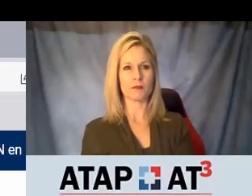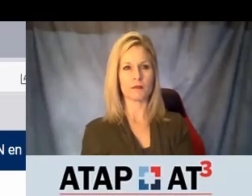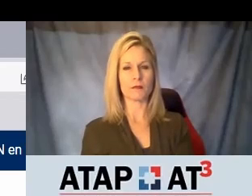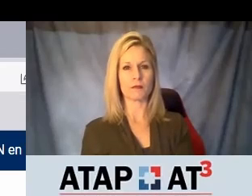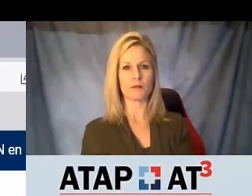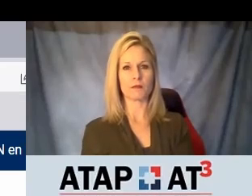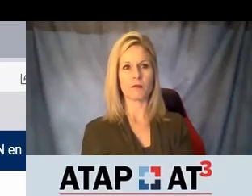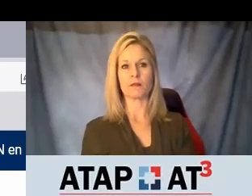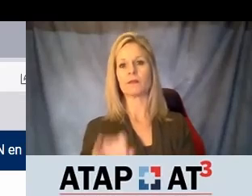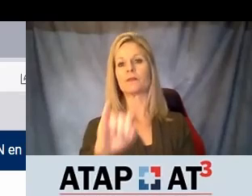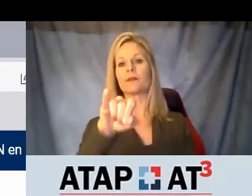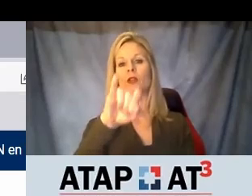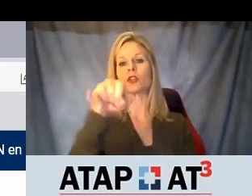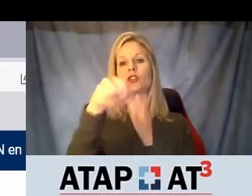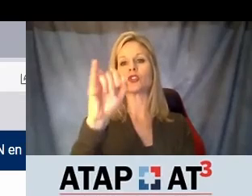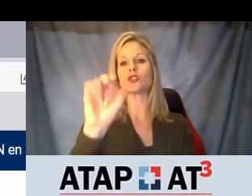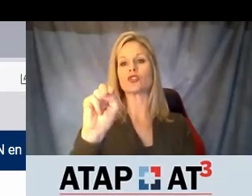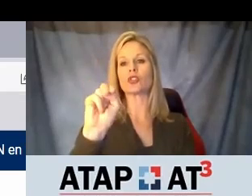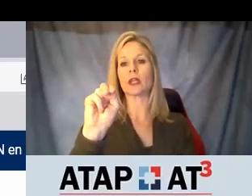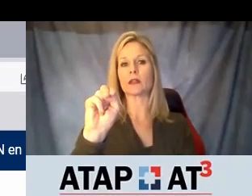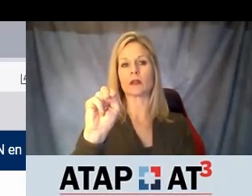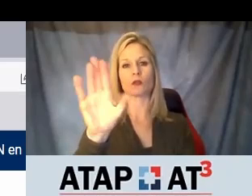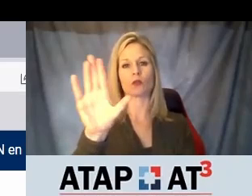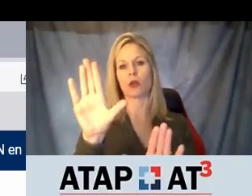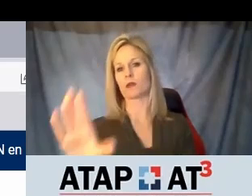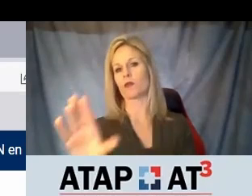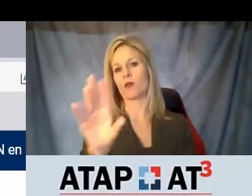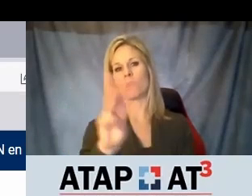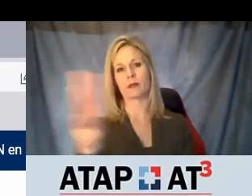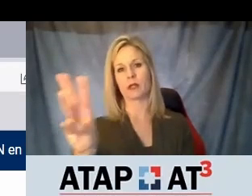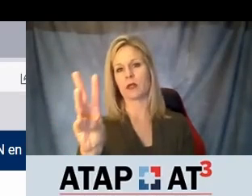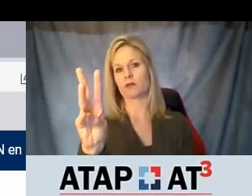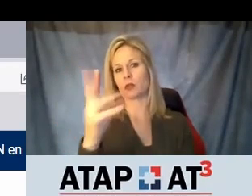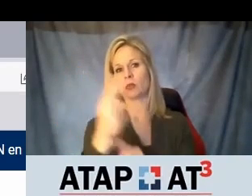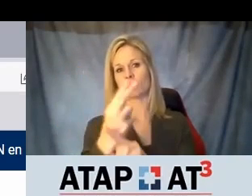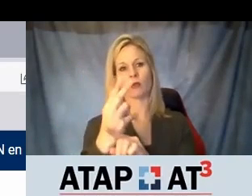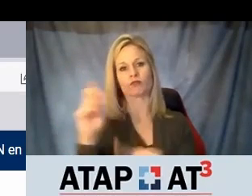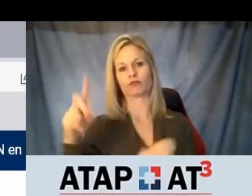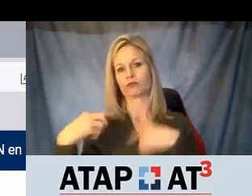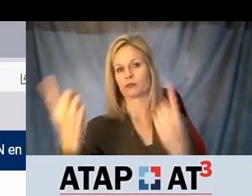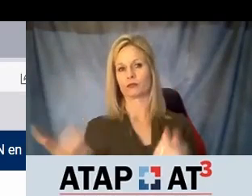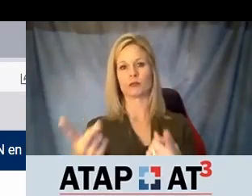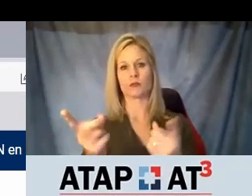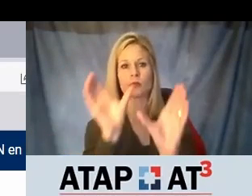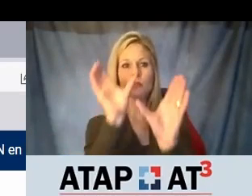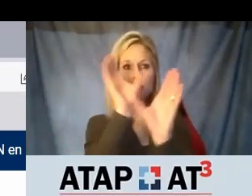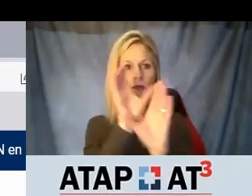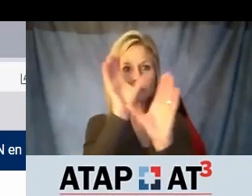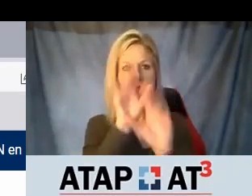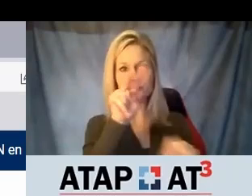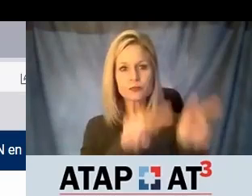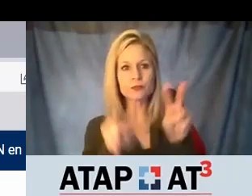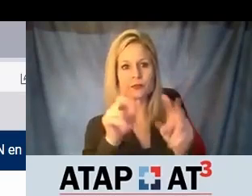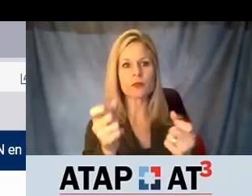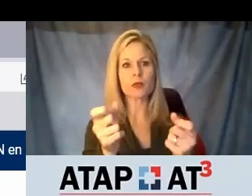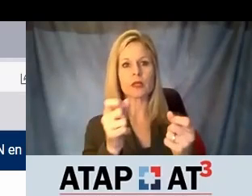So Jan is a great site. It's been around for a long time. You can search it. It has